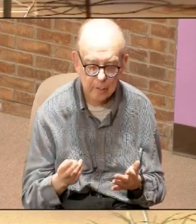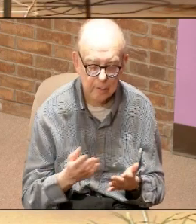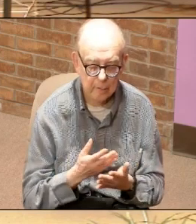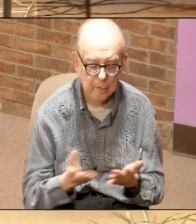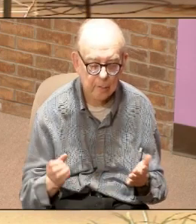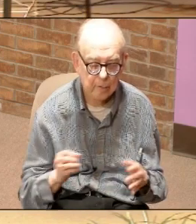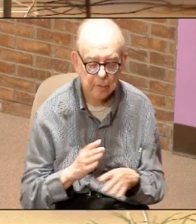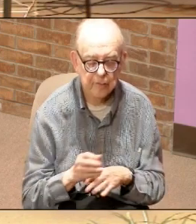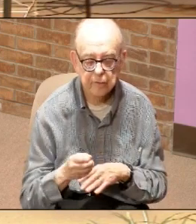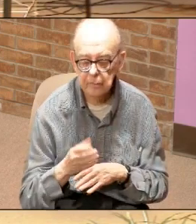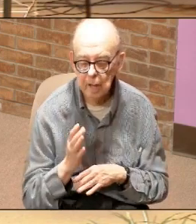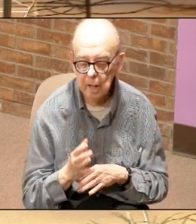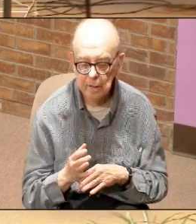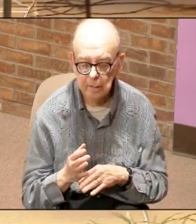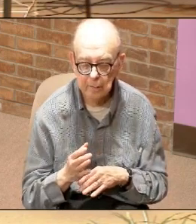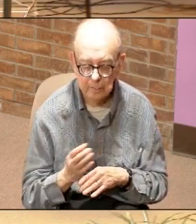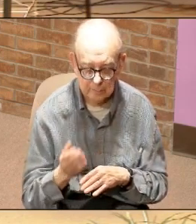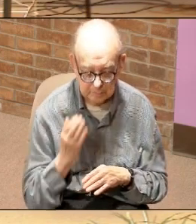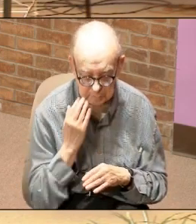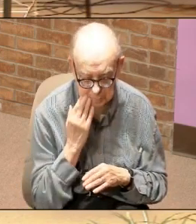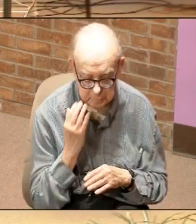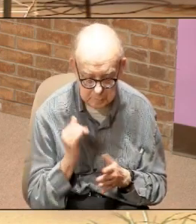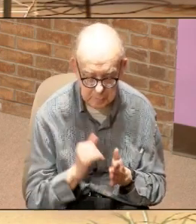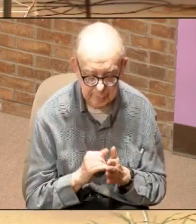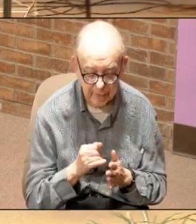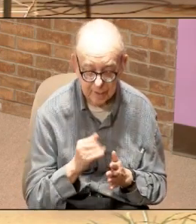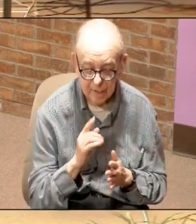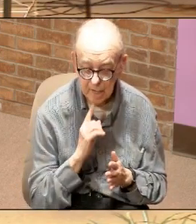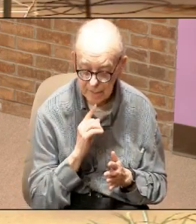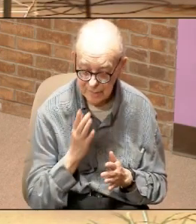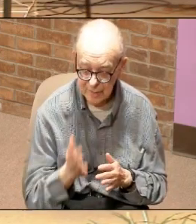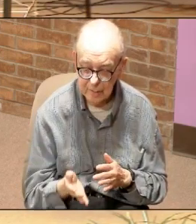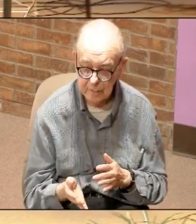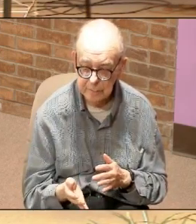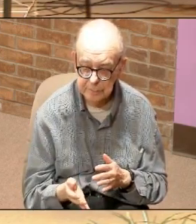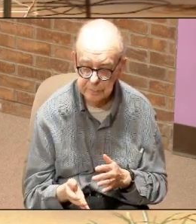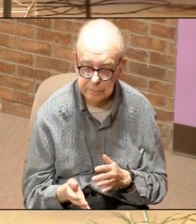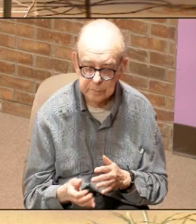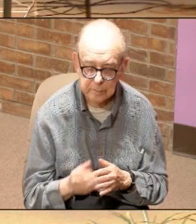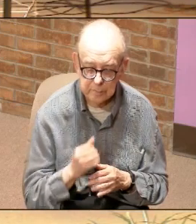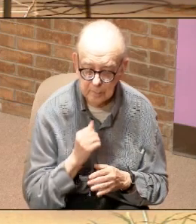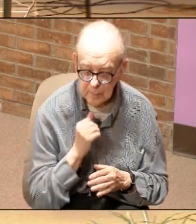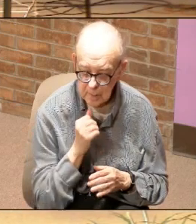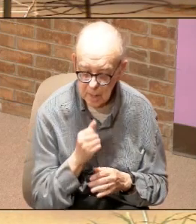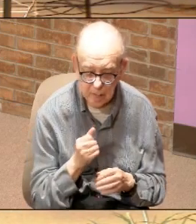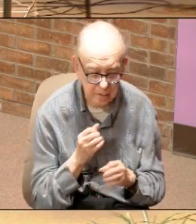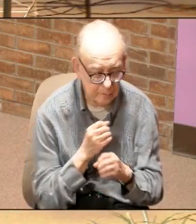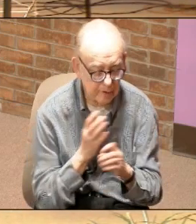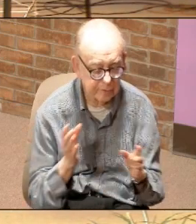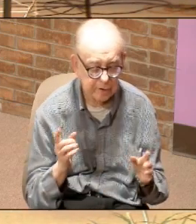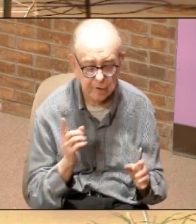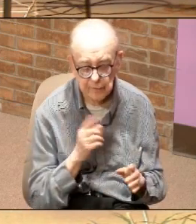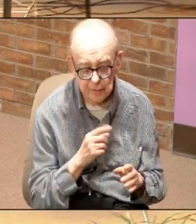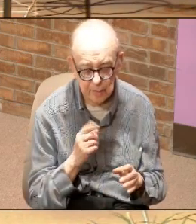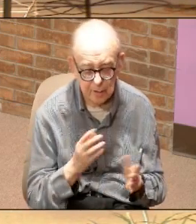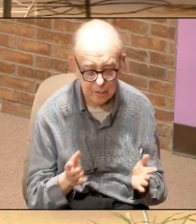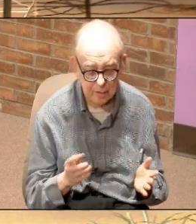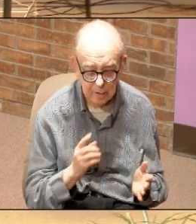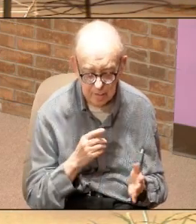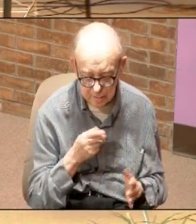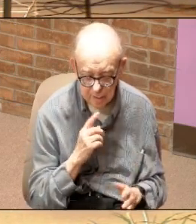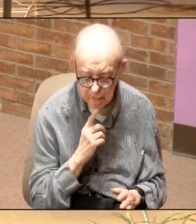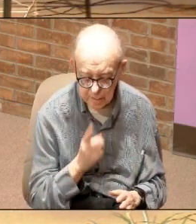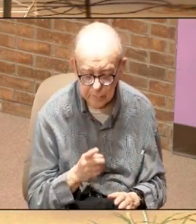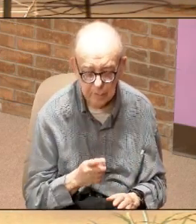the effects of God, and I know that he's there. He is not imaginary. He is